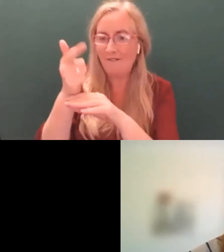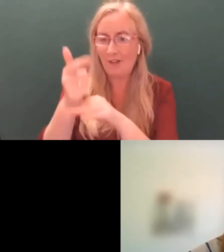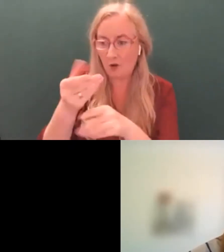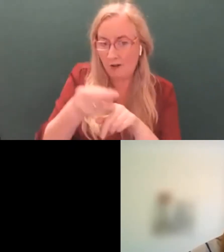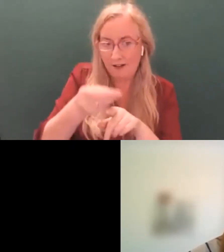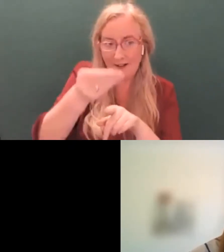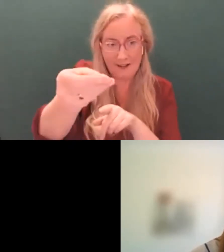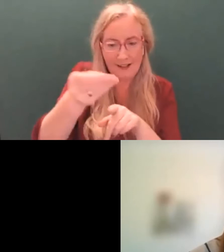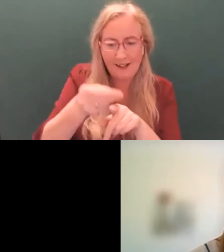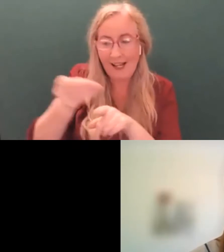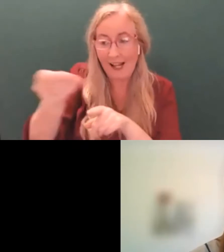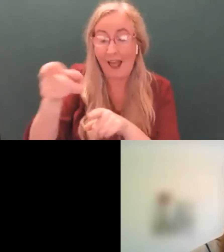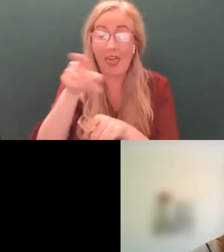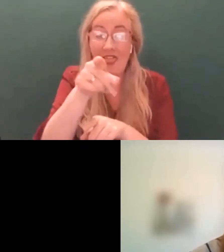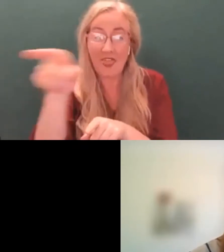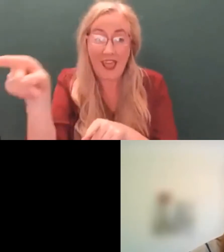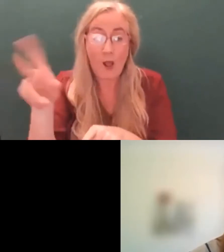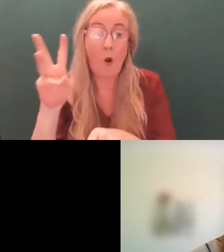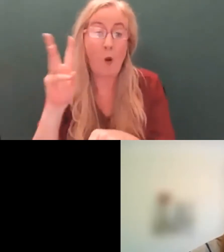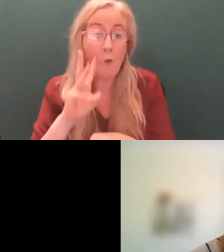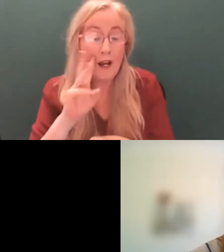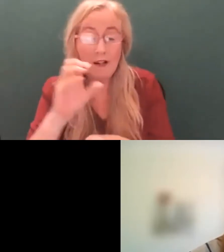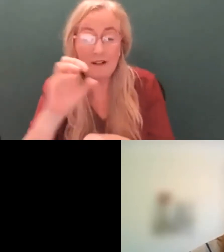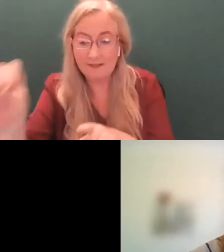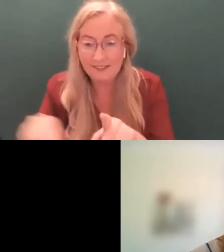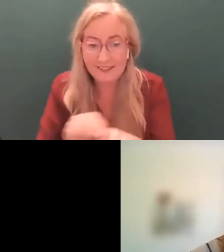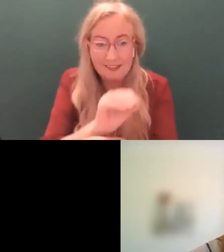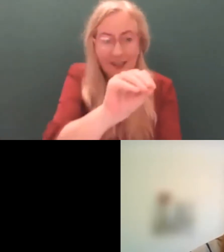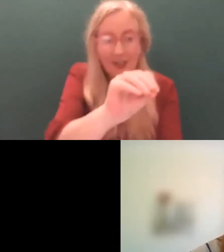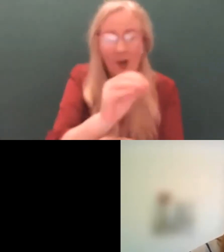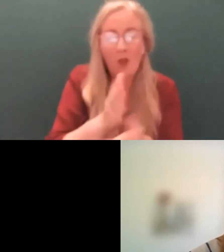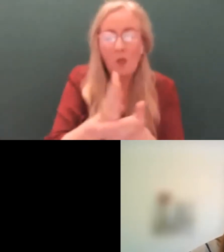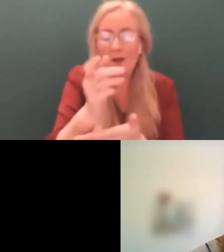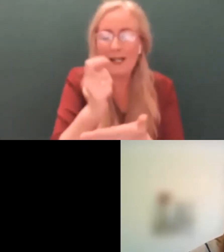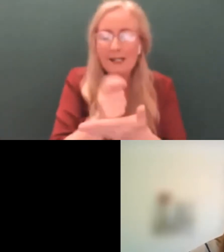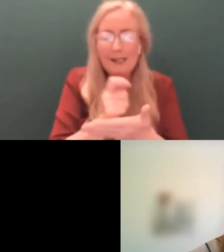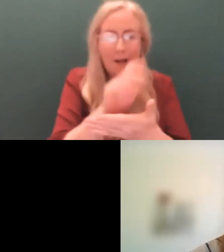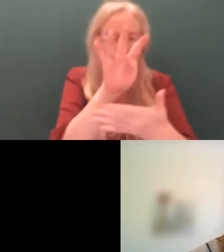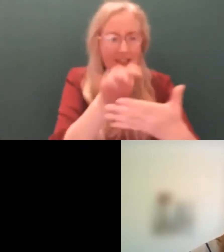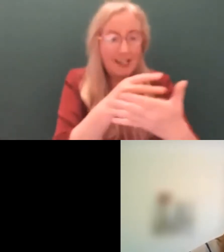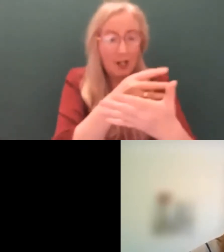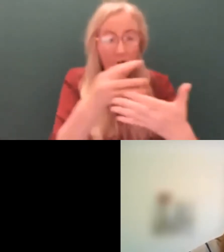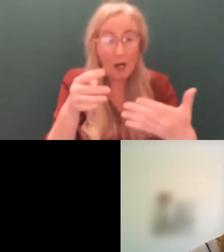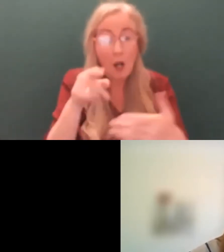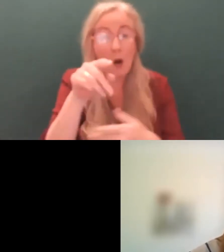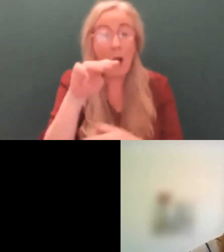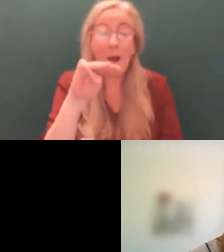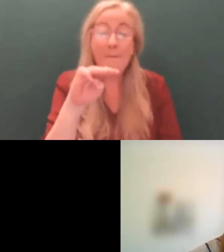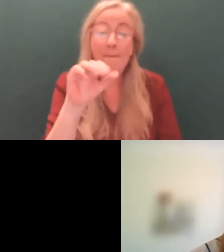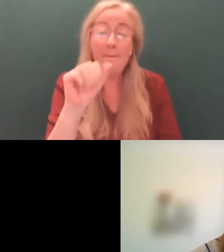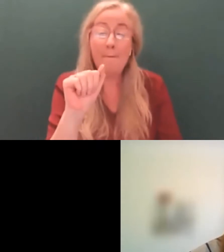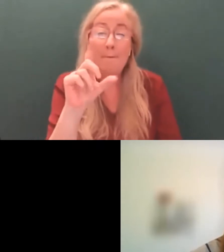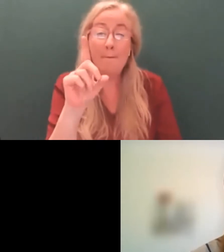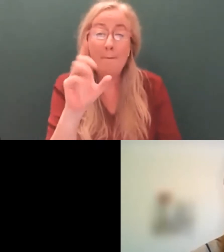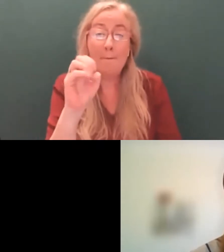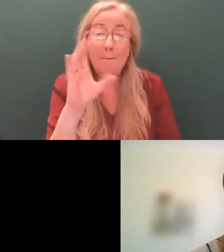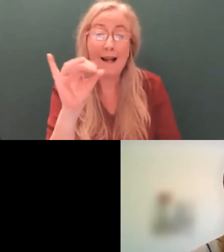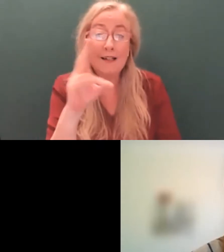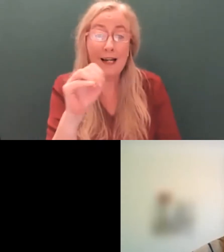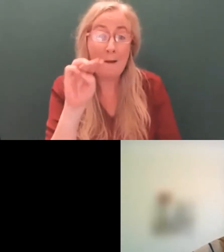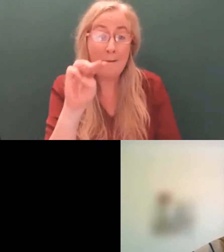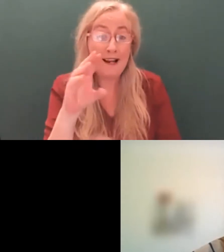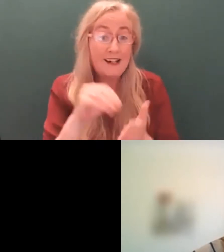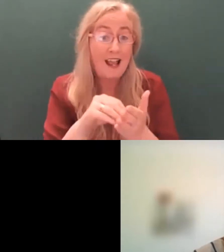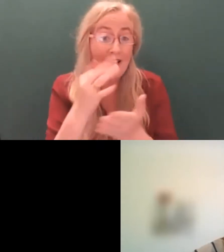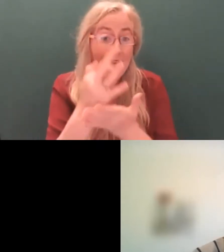it up for you during the time that the event was scheduled for. And I think Madeline might have a few suggestions on that as well when she comes in on the